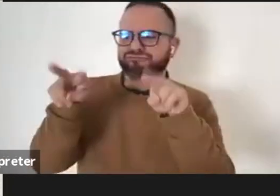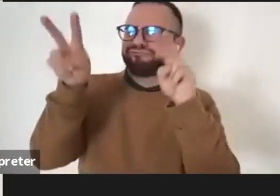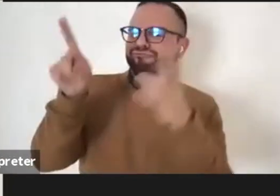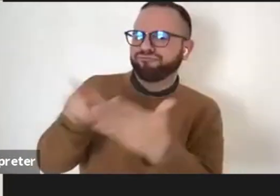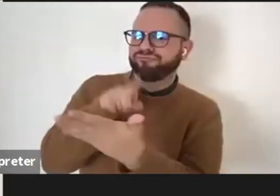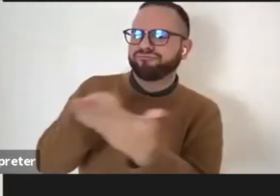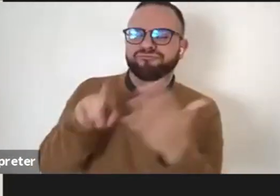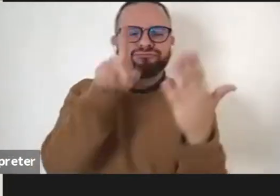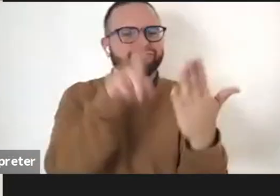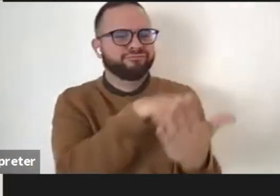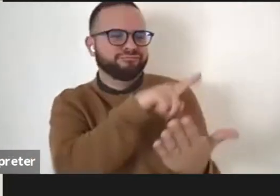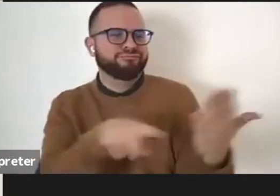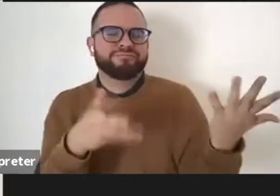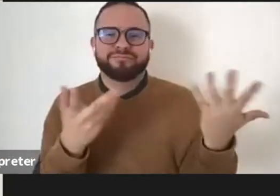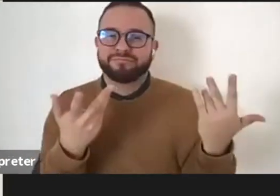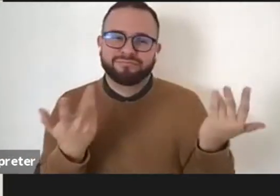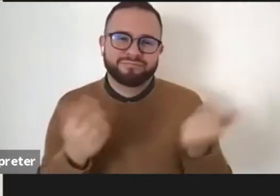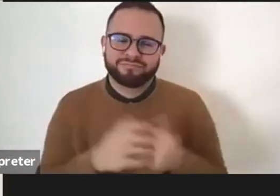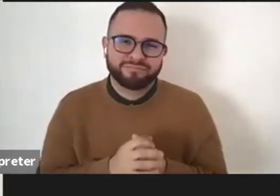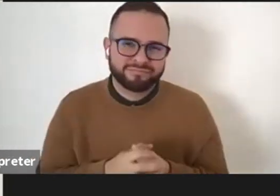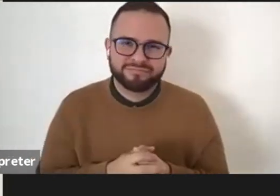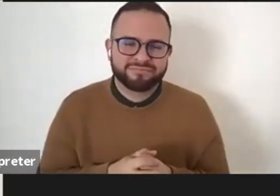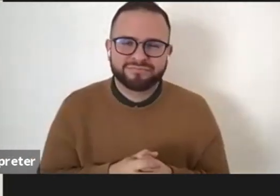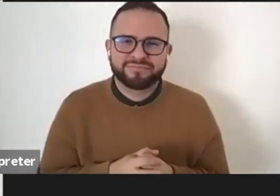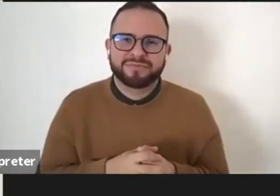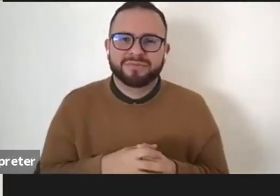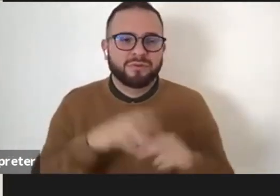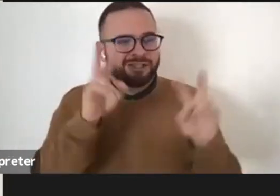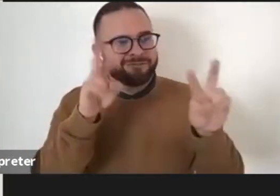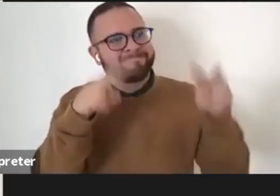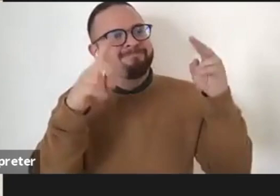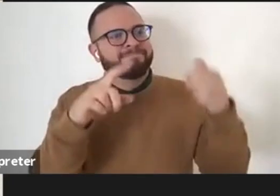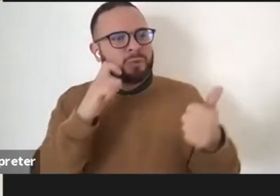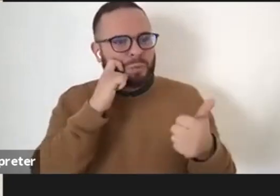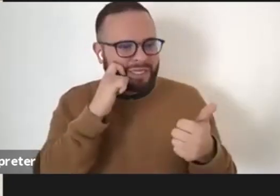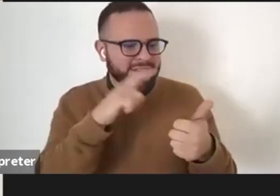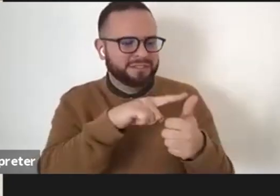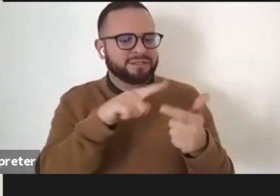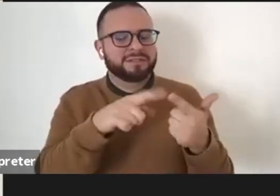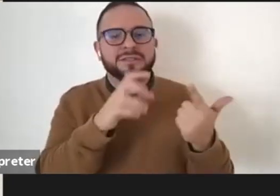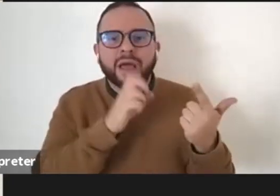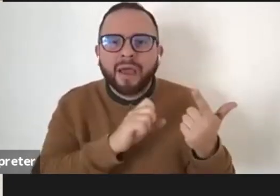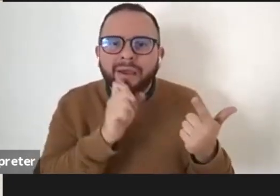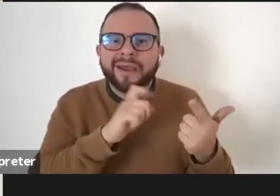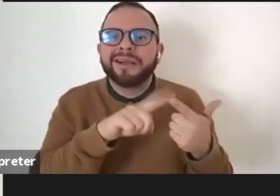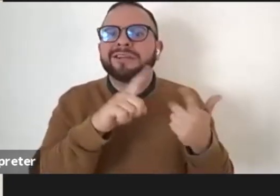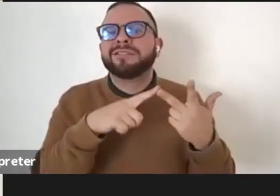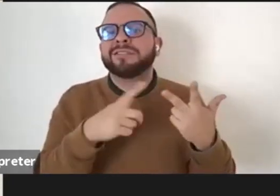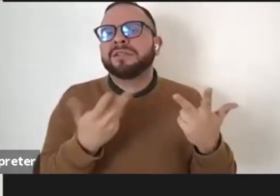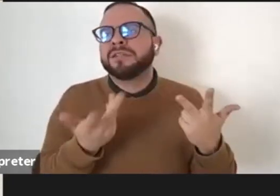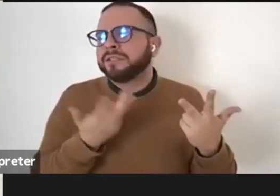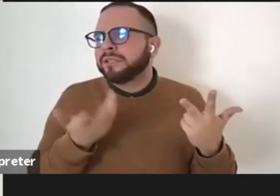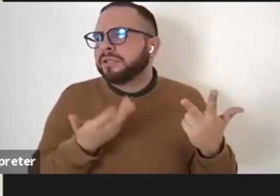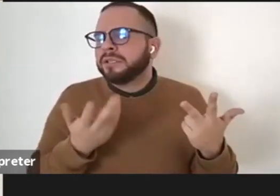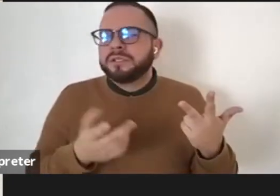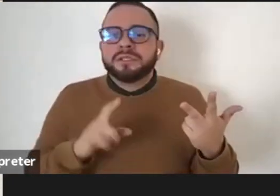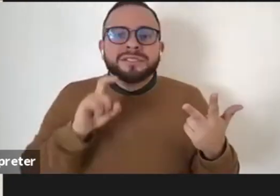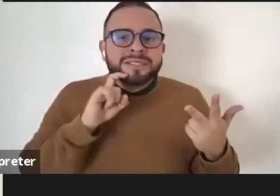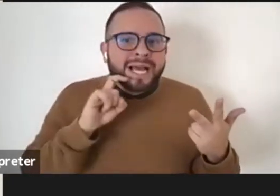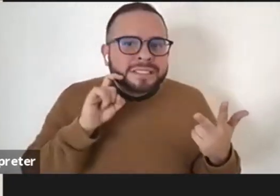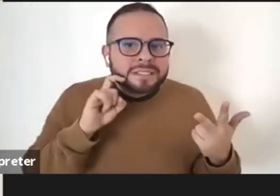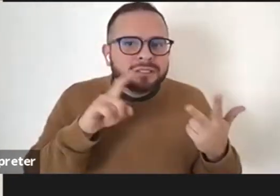on everything, depending on race, depending on age, depending on, of course, depending on sex